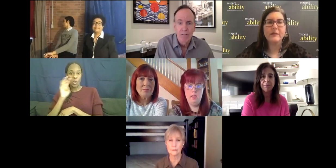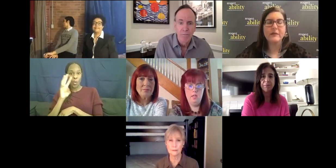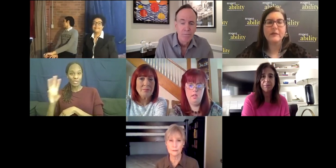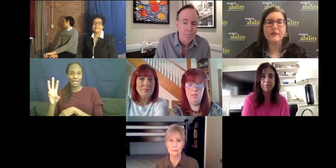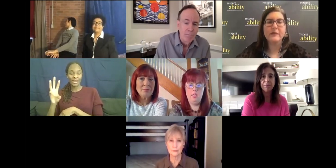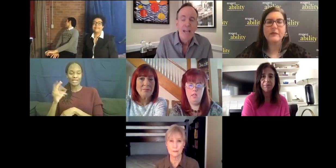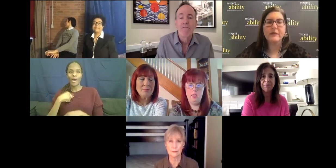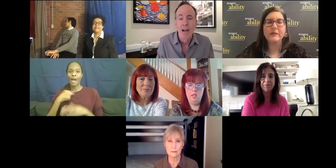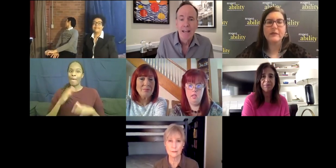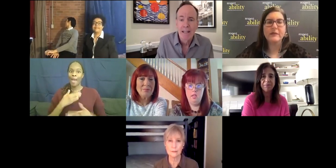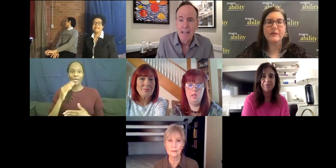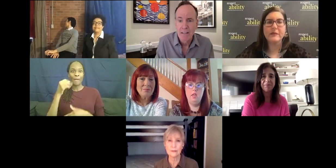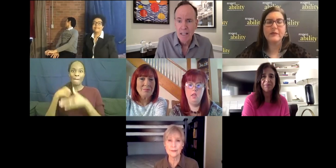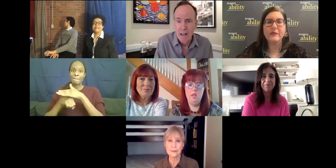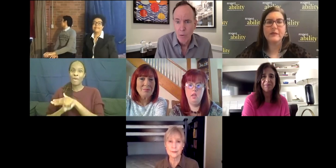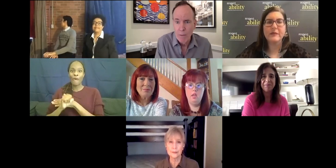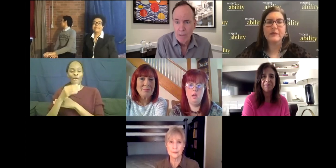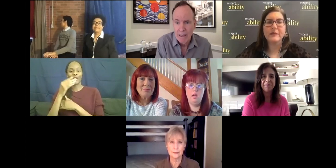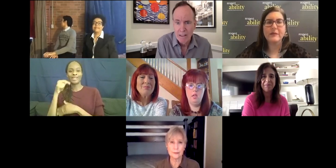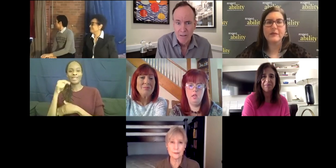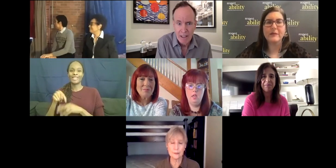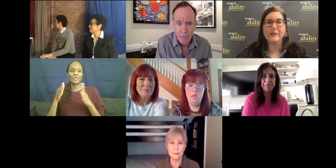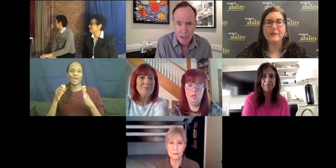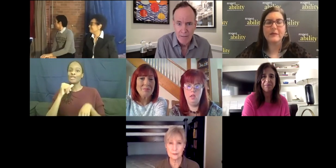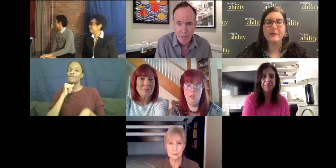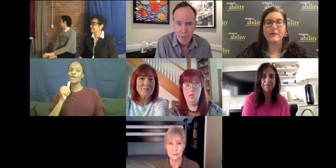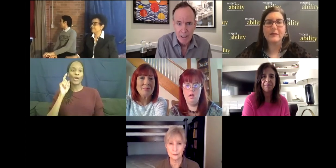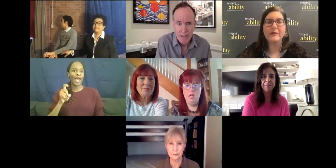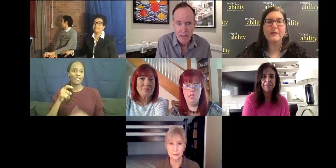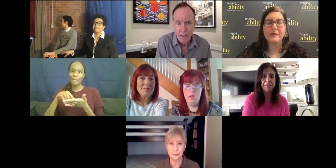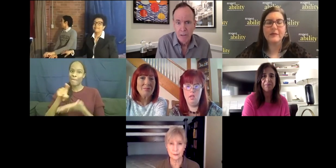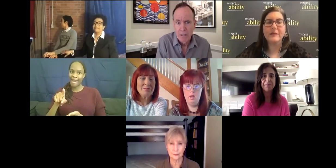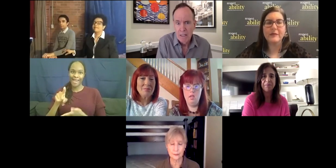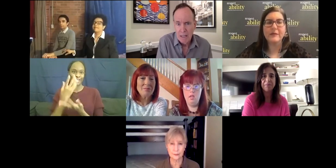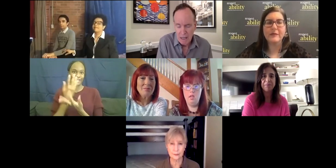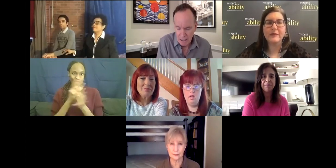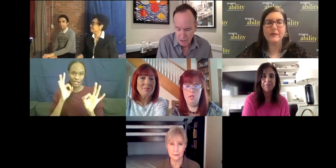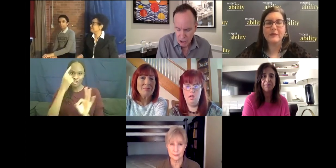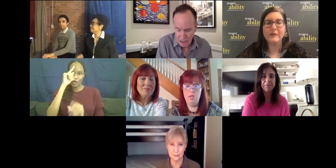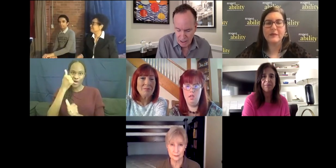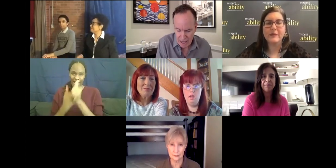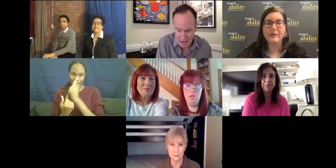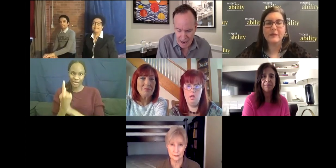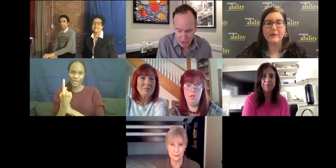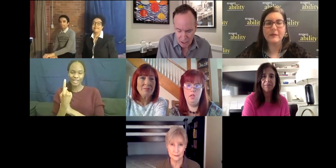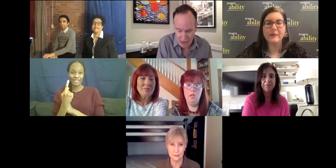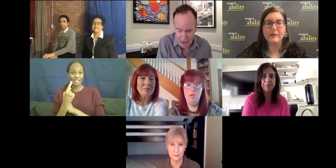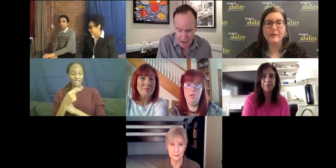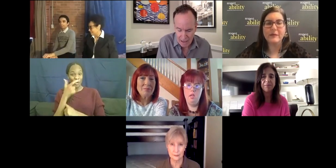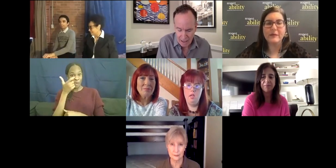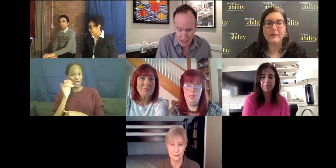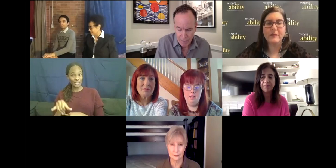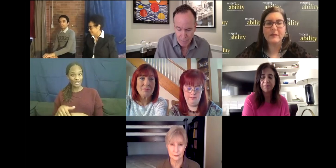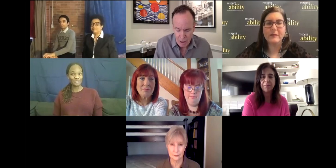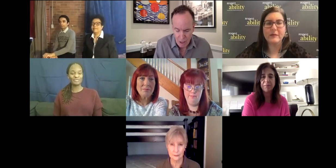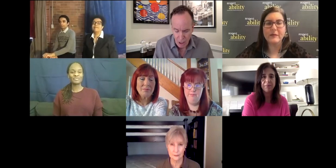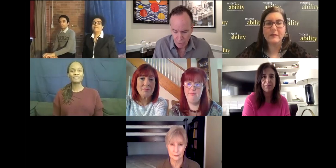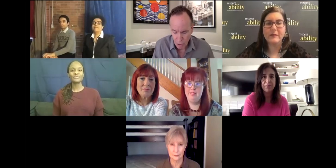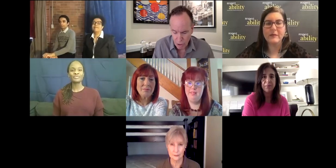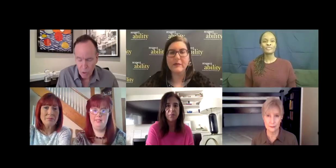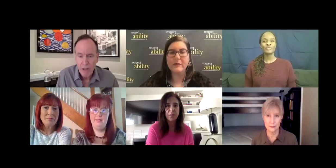don't have to pay for A&E to see it on the website. It's available to everybody. So, uh, check that out. And, um,